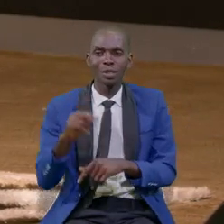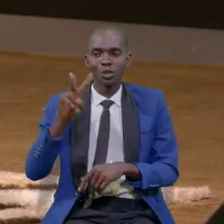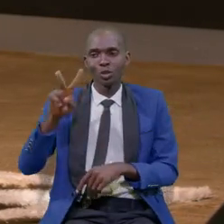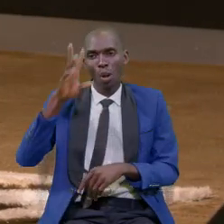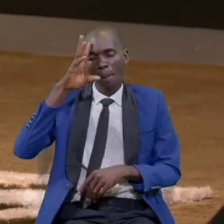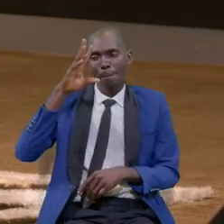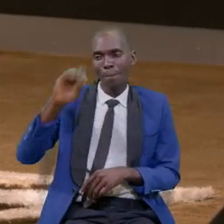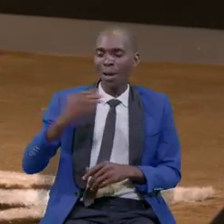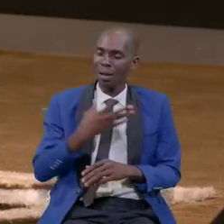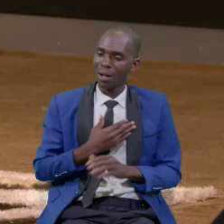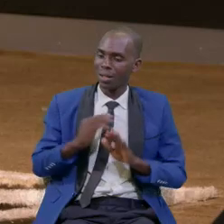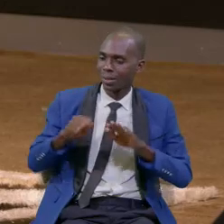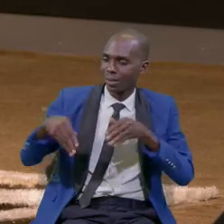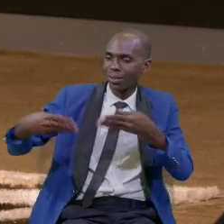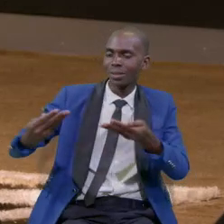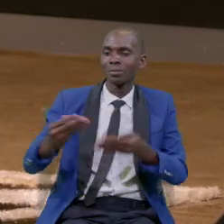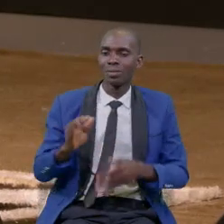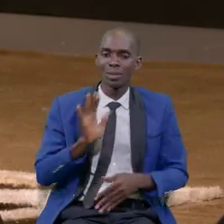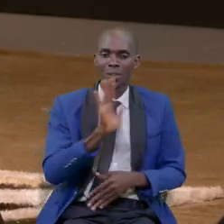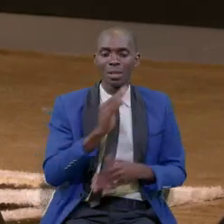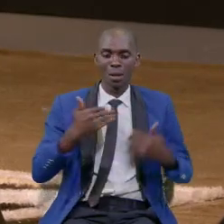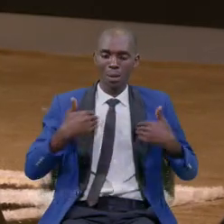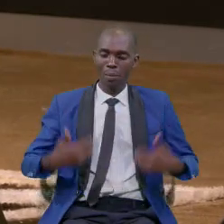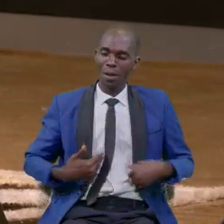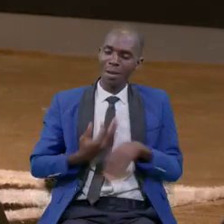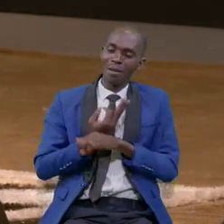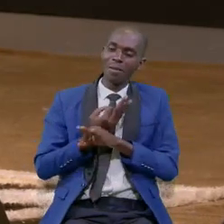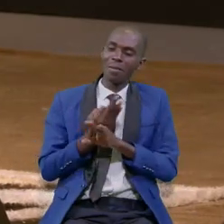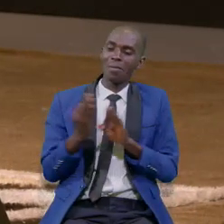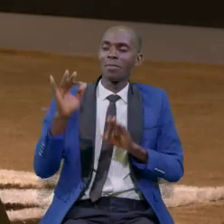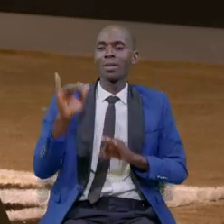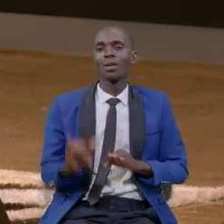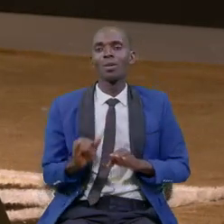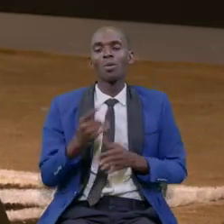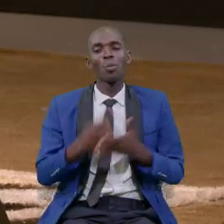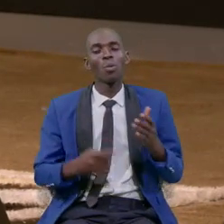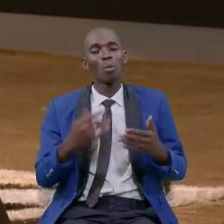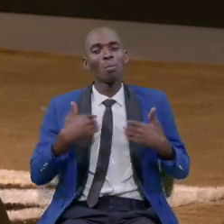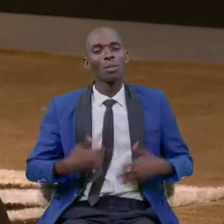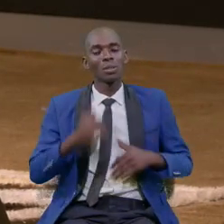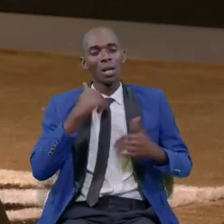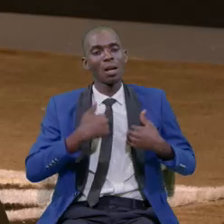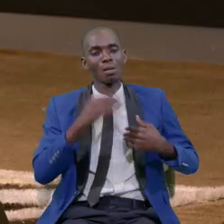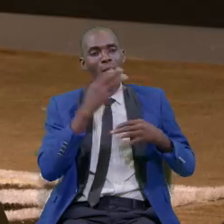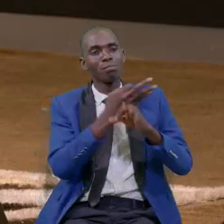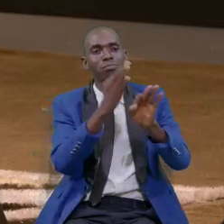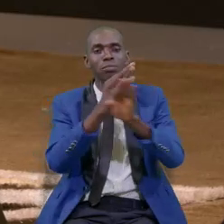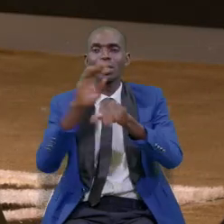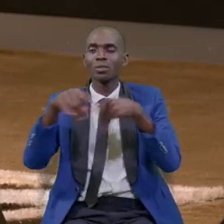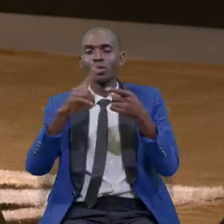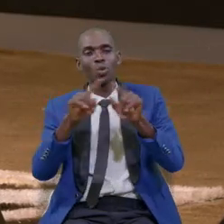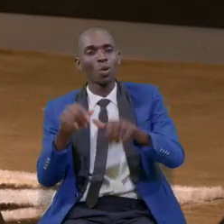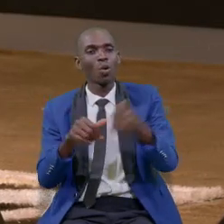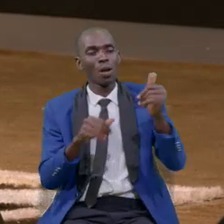and offered to them what she had been offering other men, she would